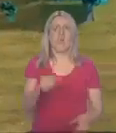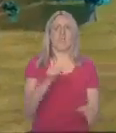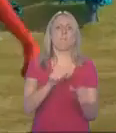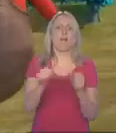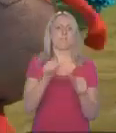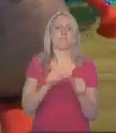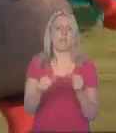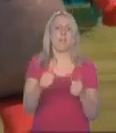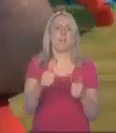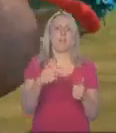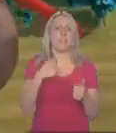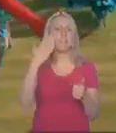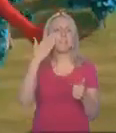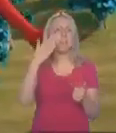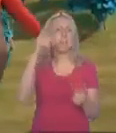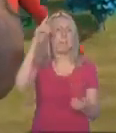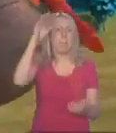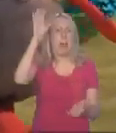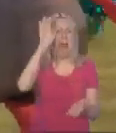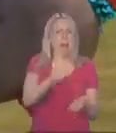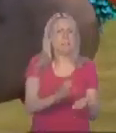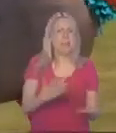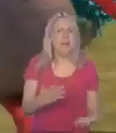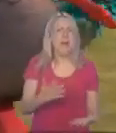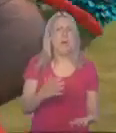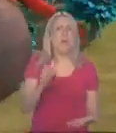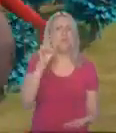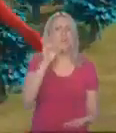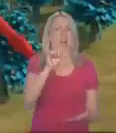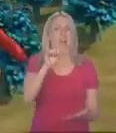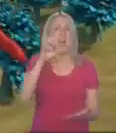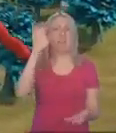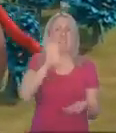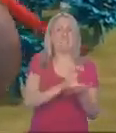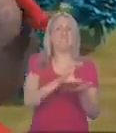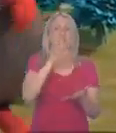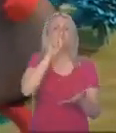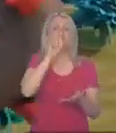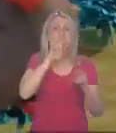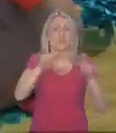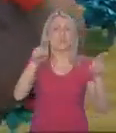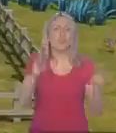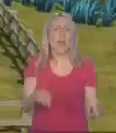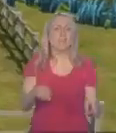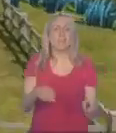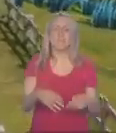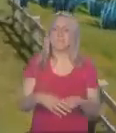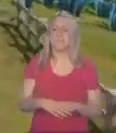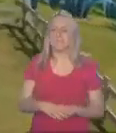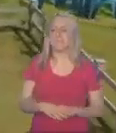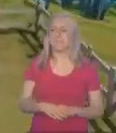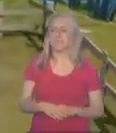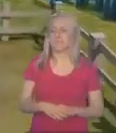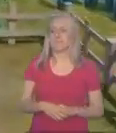ah, yes, this is much better, Ruddle. We seem to be going to land now. Yes, right on the chicken